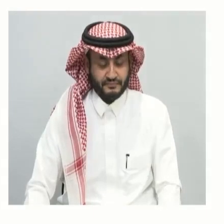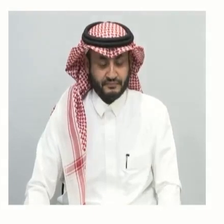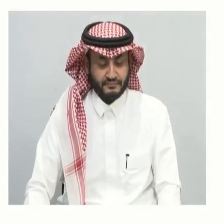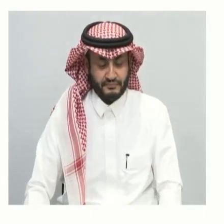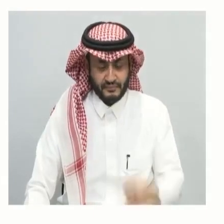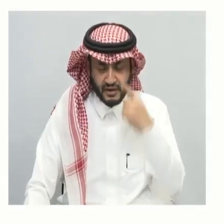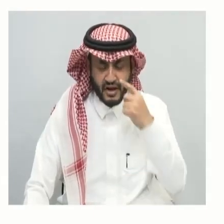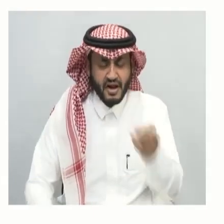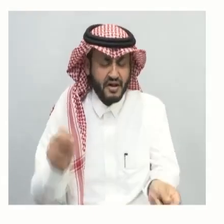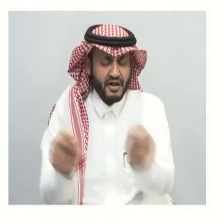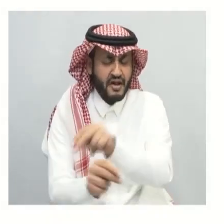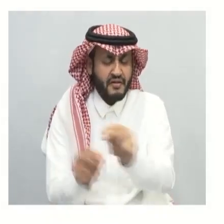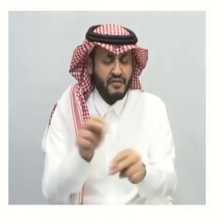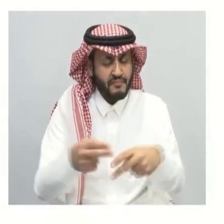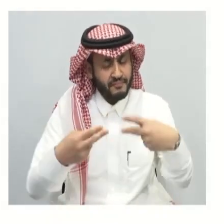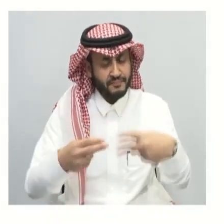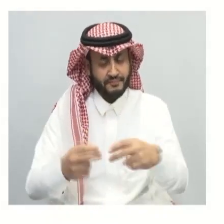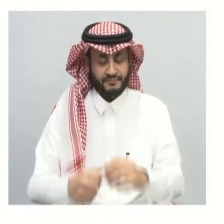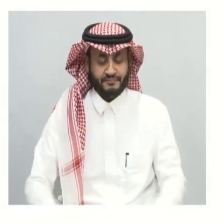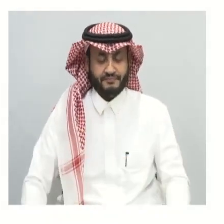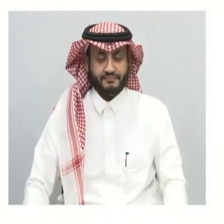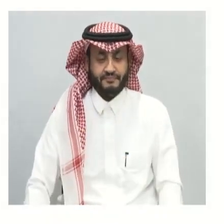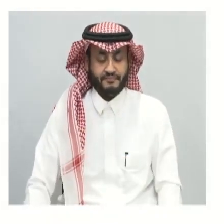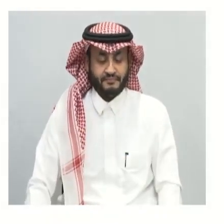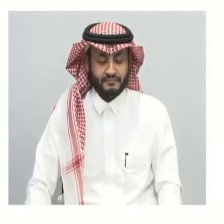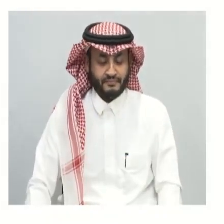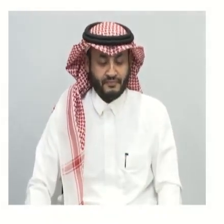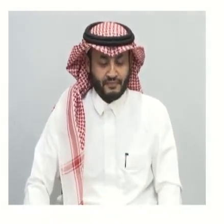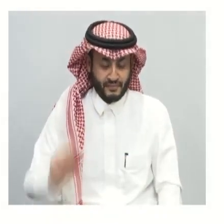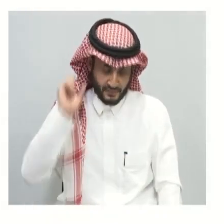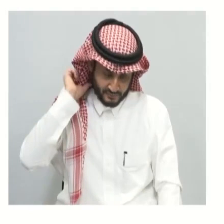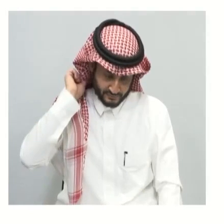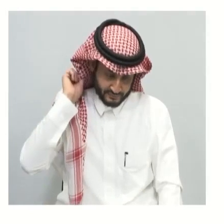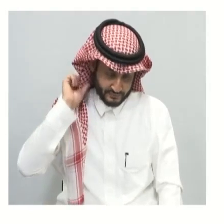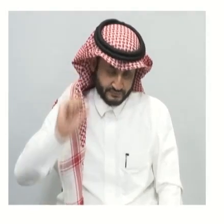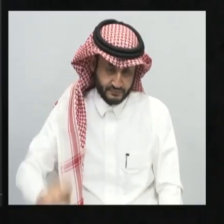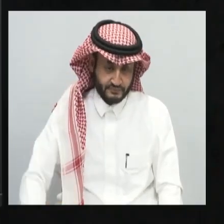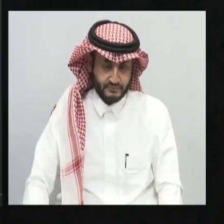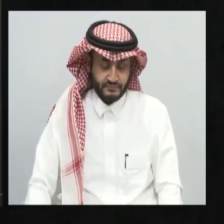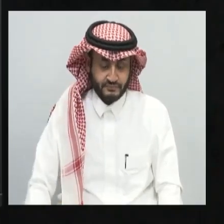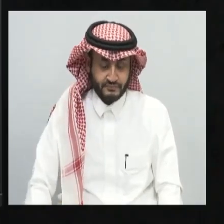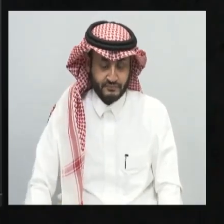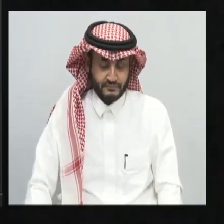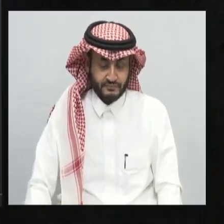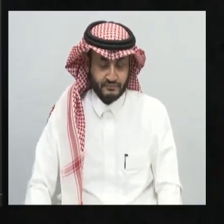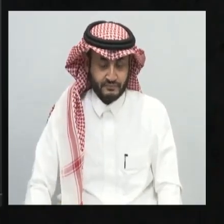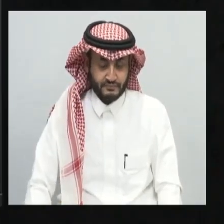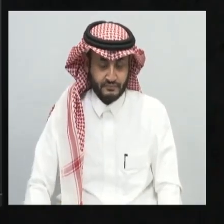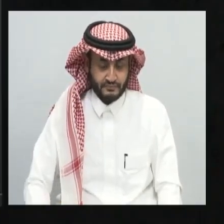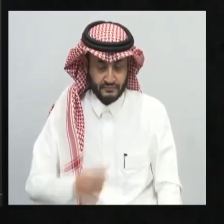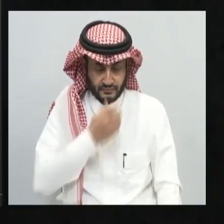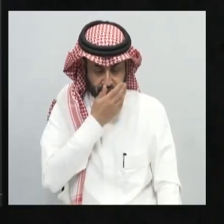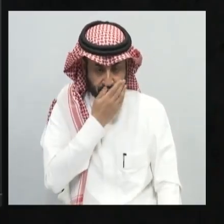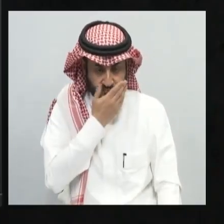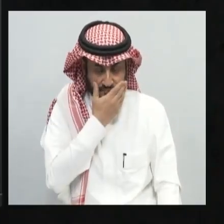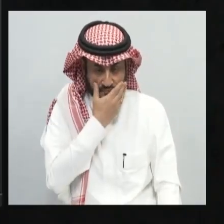write it here in the middle between the two, which is the particle and the noun, and you can change it with an object pronoun, turn